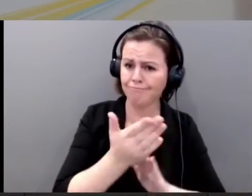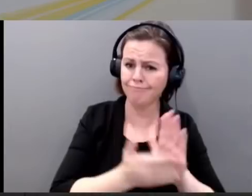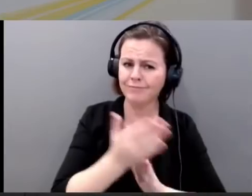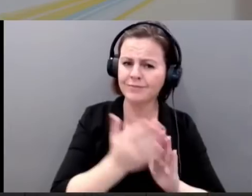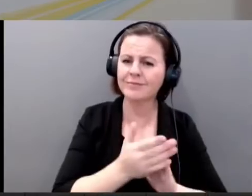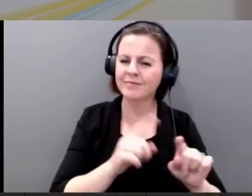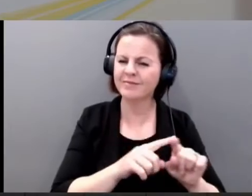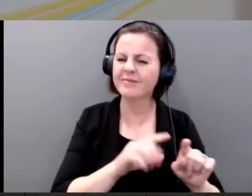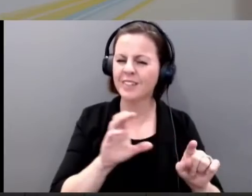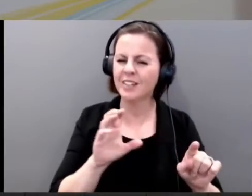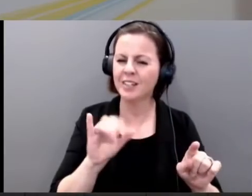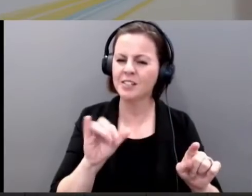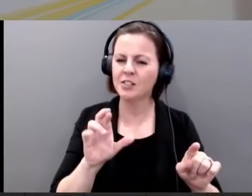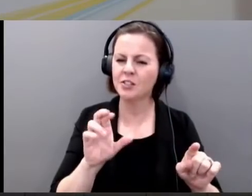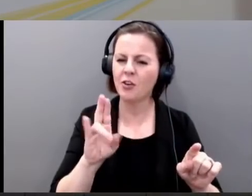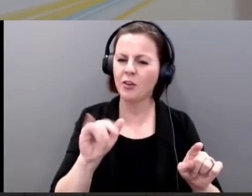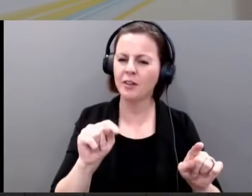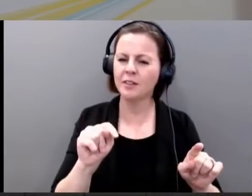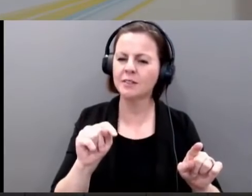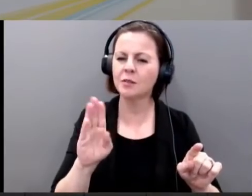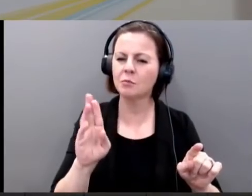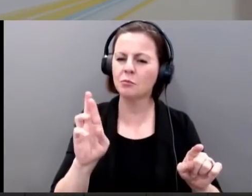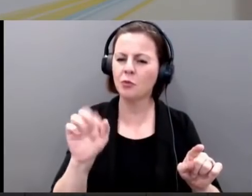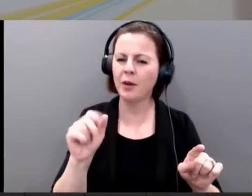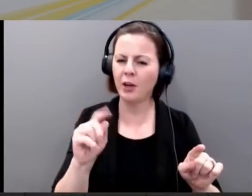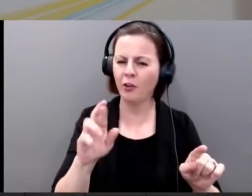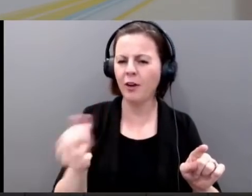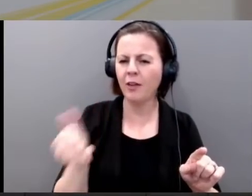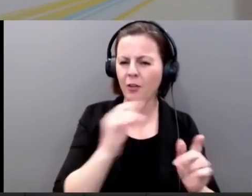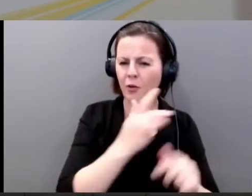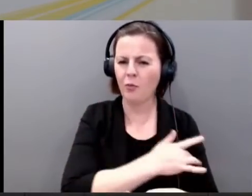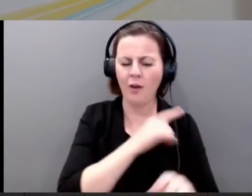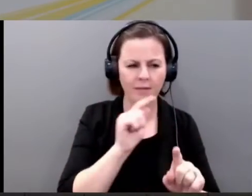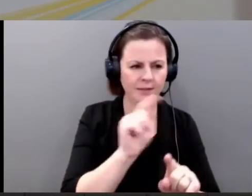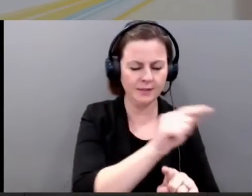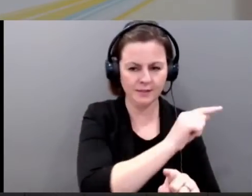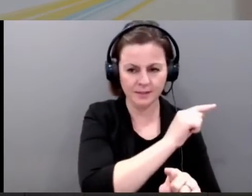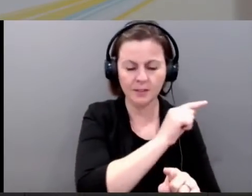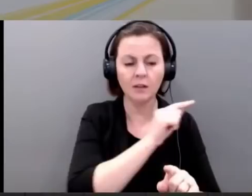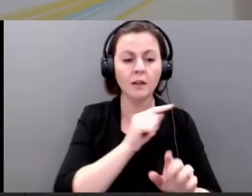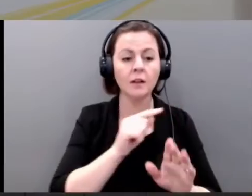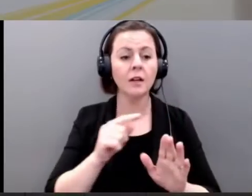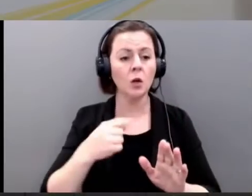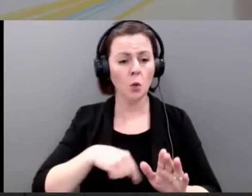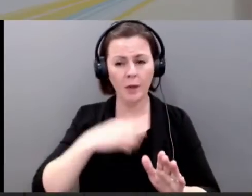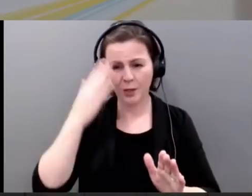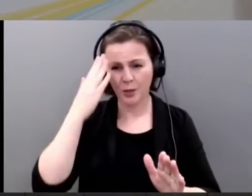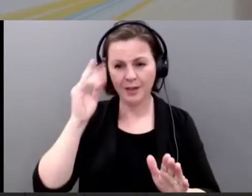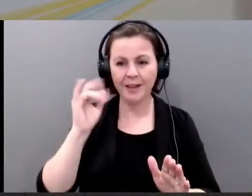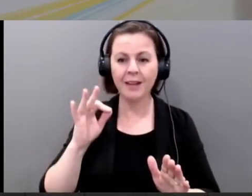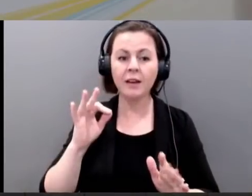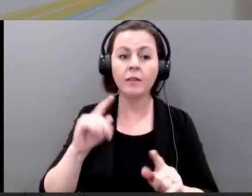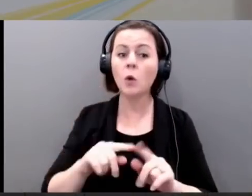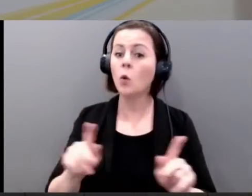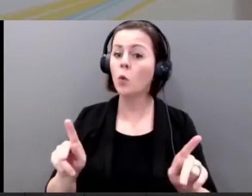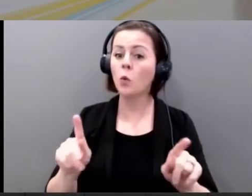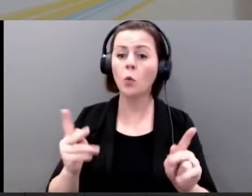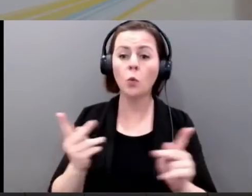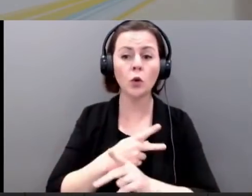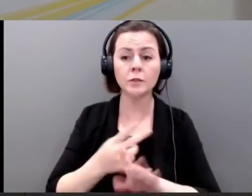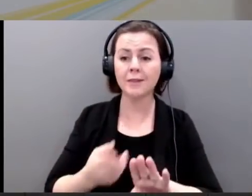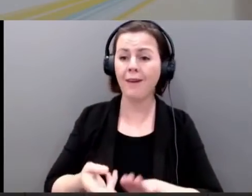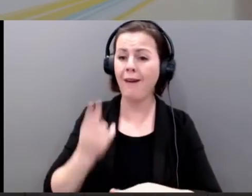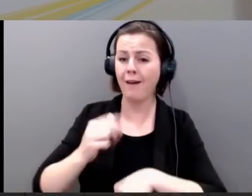would be certainly a couple of the reasons. And we know if we can do a really good job and focus on some of the higher risk areas in